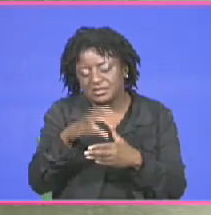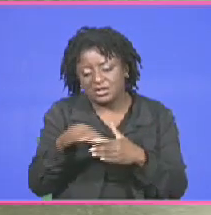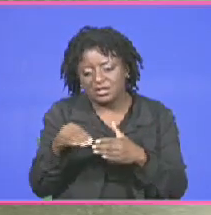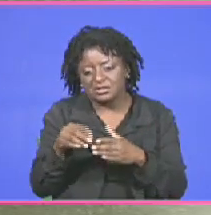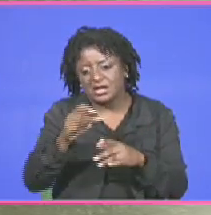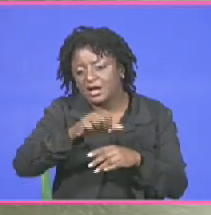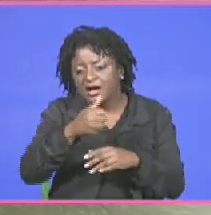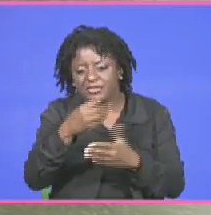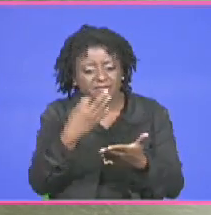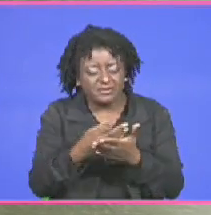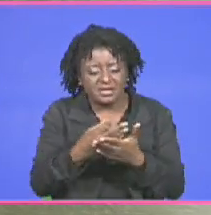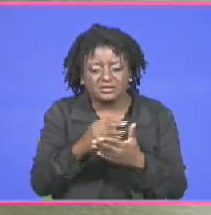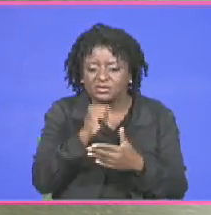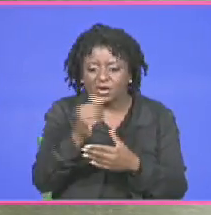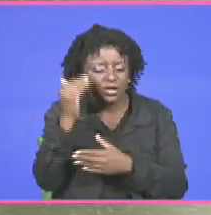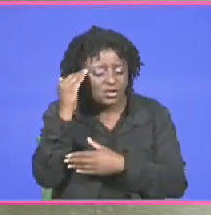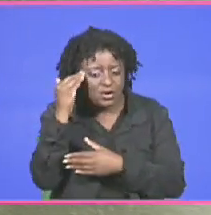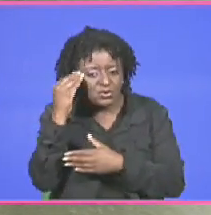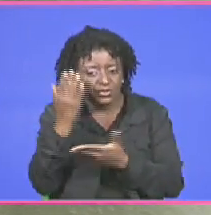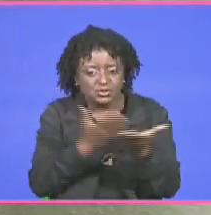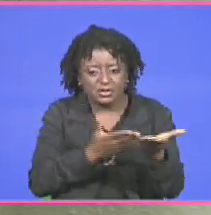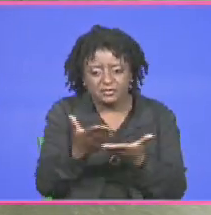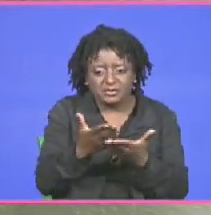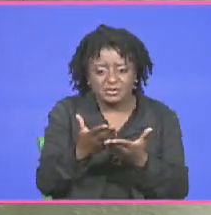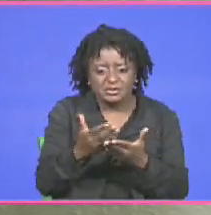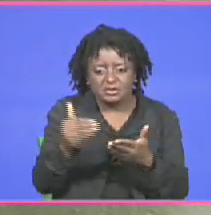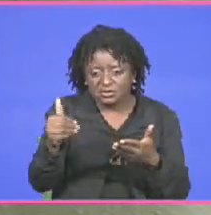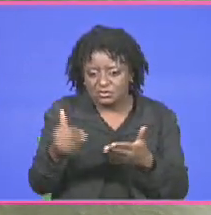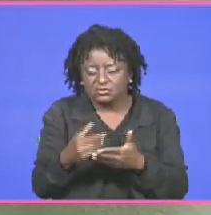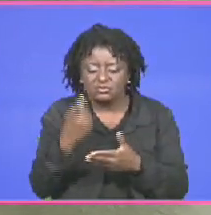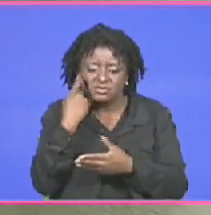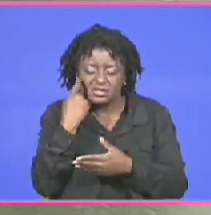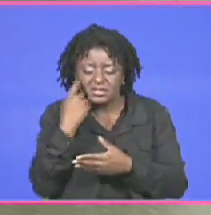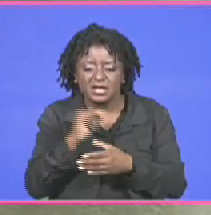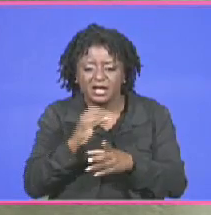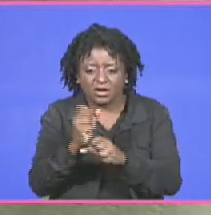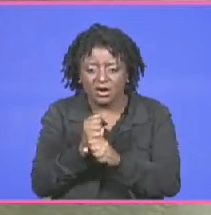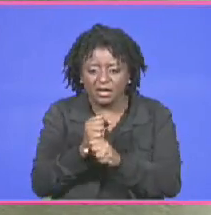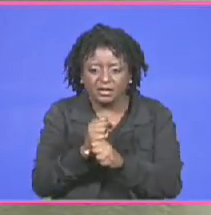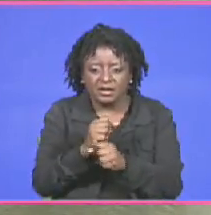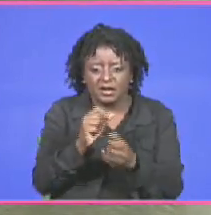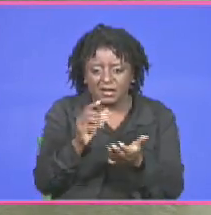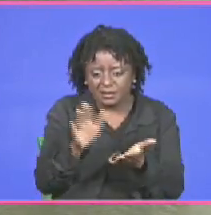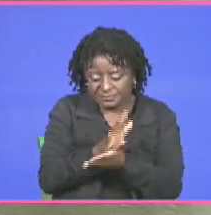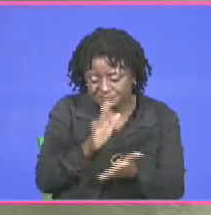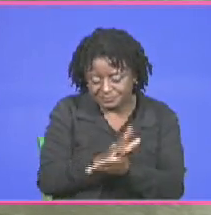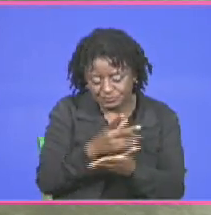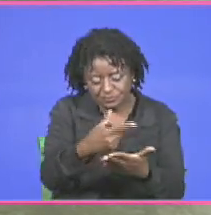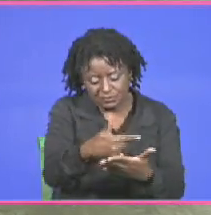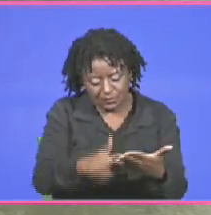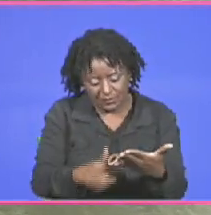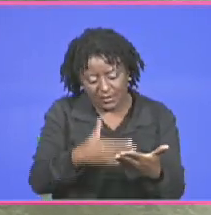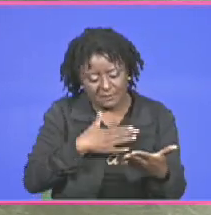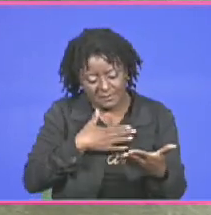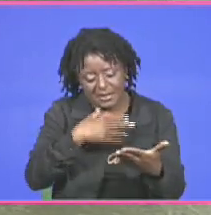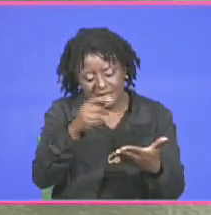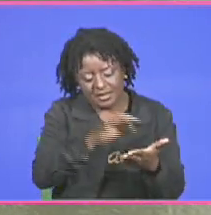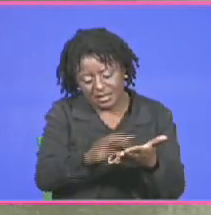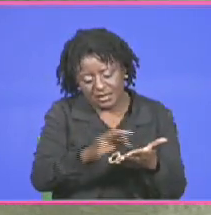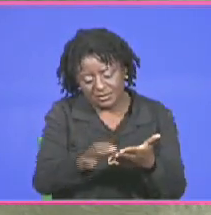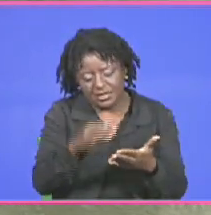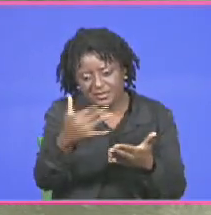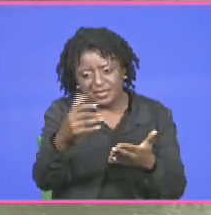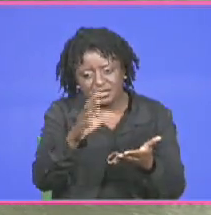services. Just lately, I got a printout on my account from Finco. When I realized this, they're charging me $88 for